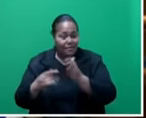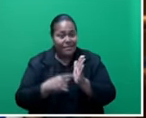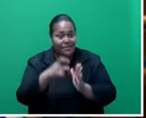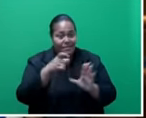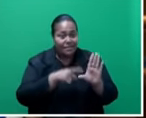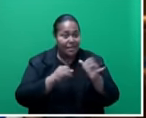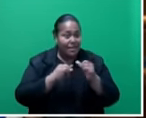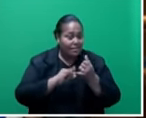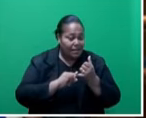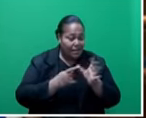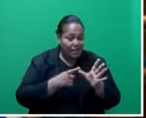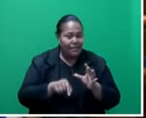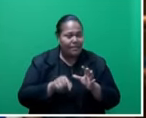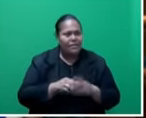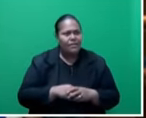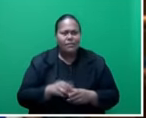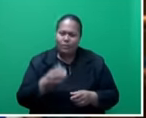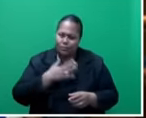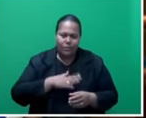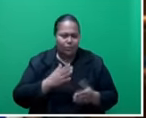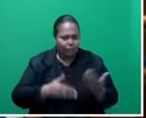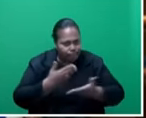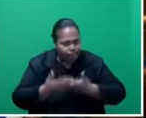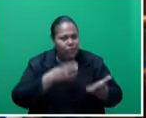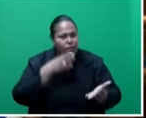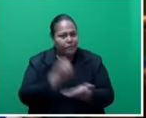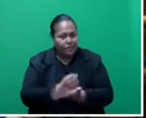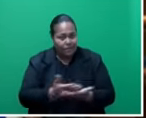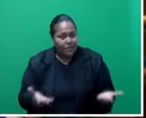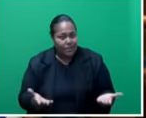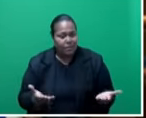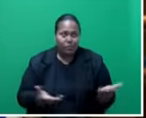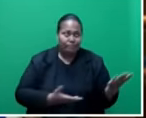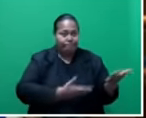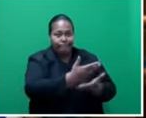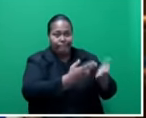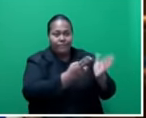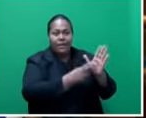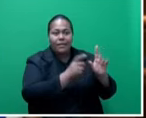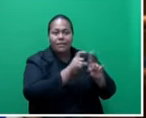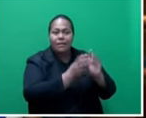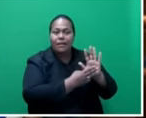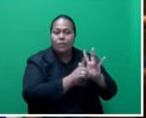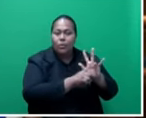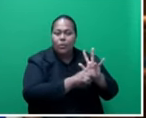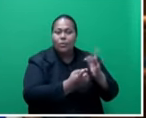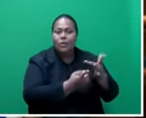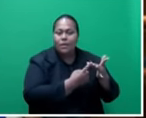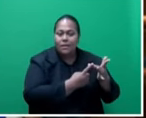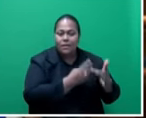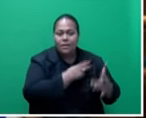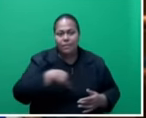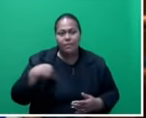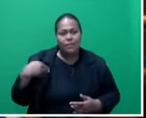that the Ministry of Agriculture, in collaboration with the Ministry of Natural Disaster Management and other